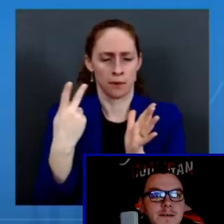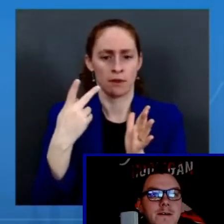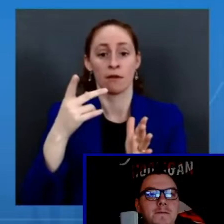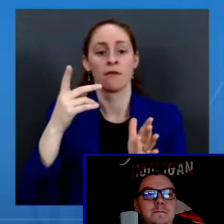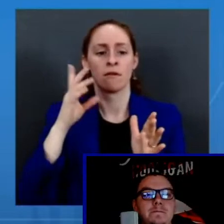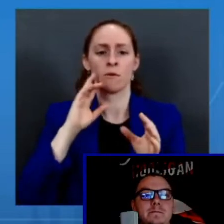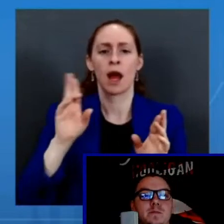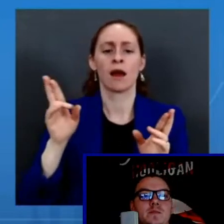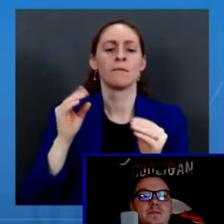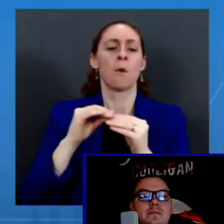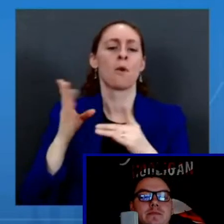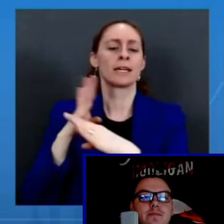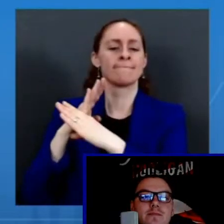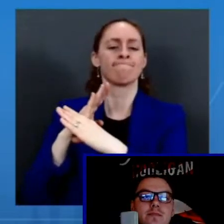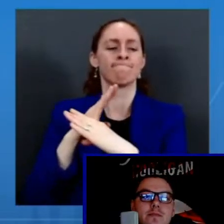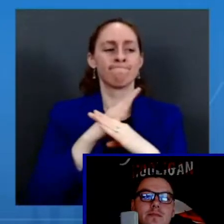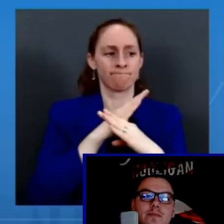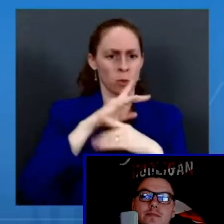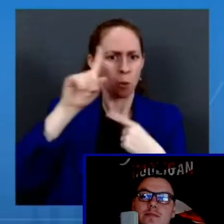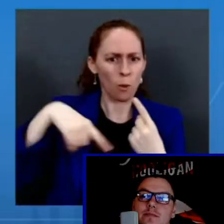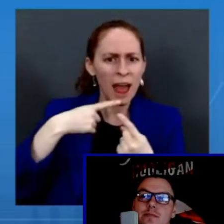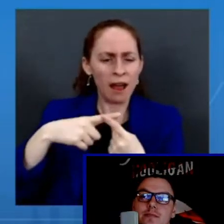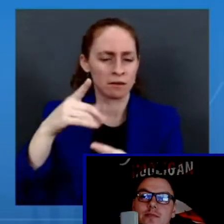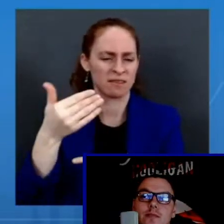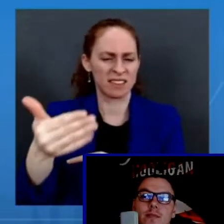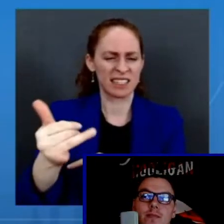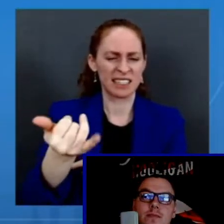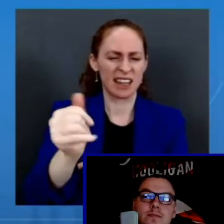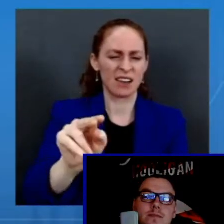purchase significantly more across the next 3 months.